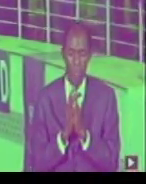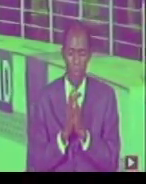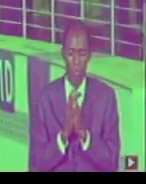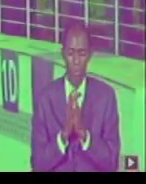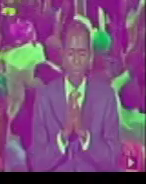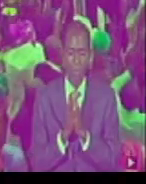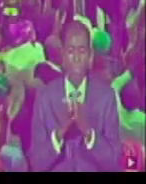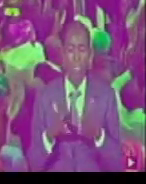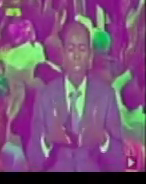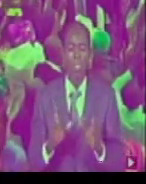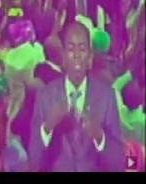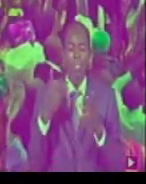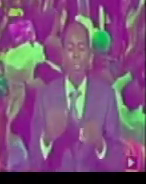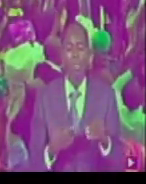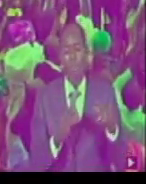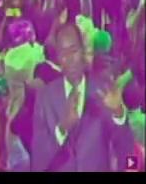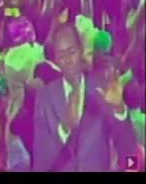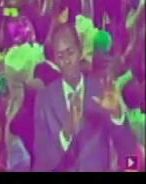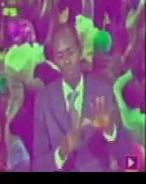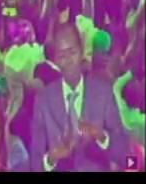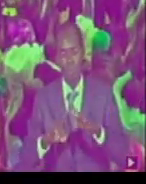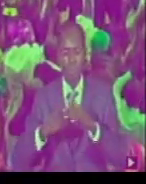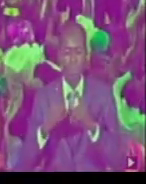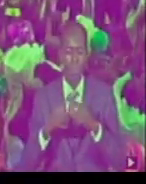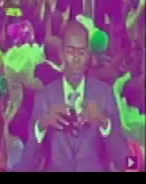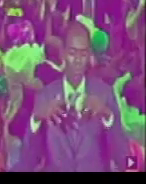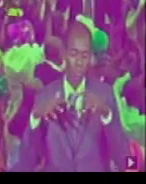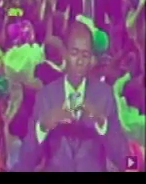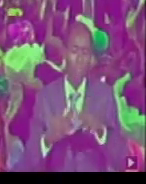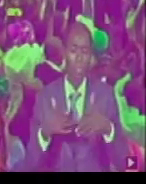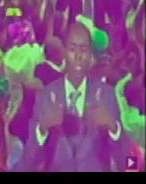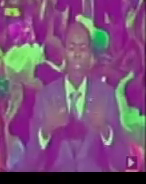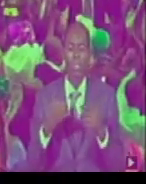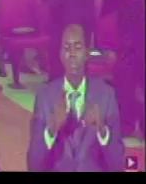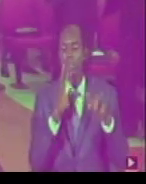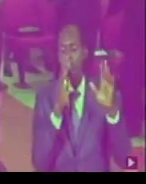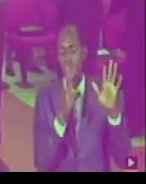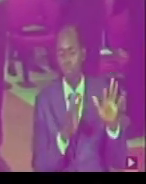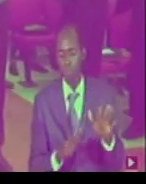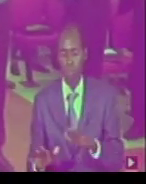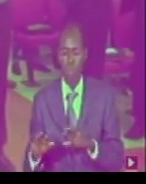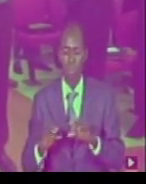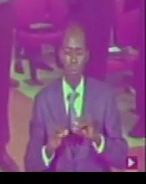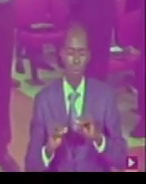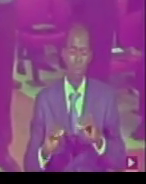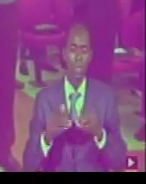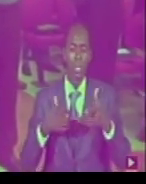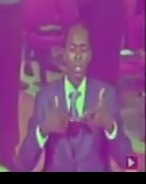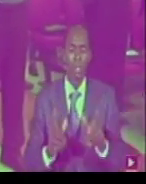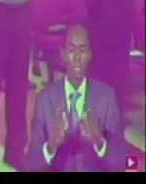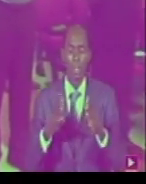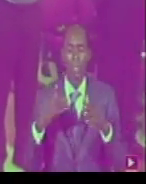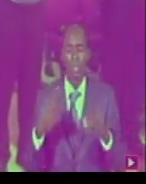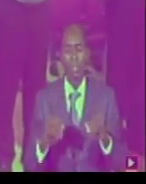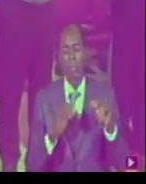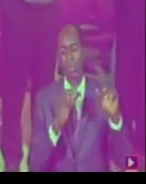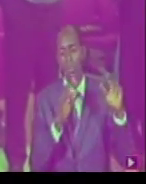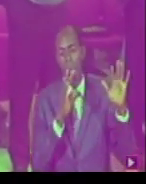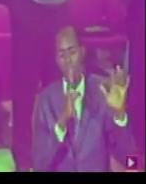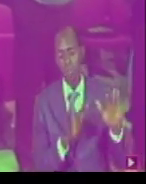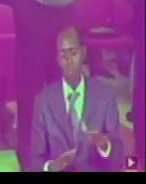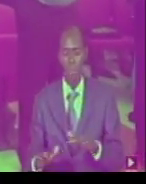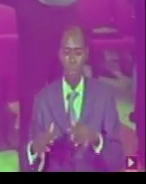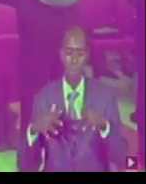Let the rivers begin to flow. Let the rivers begin to flow. Let the rivers begin to flow. And